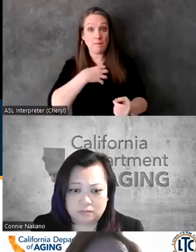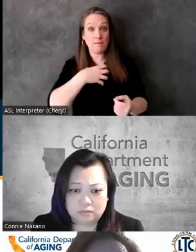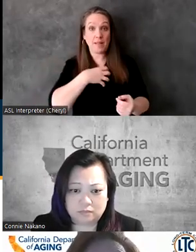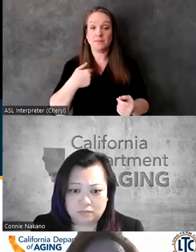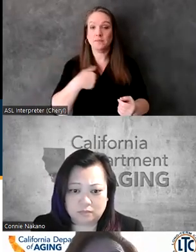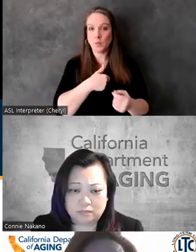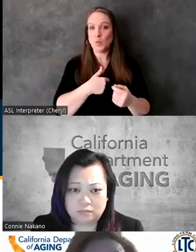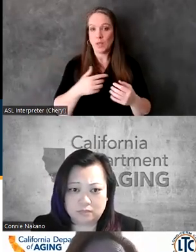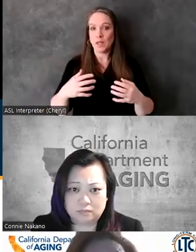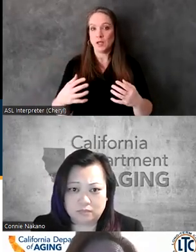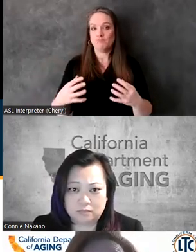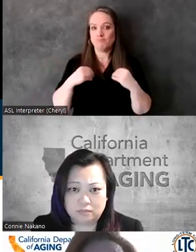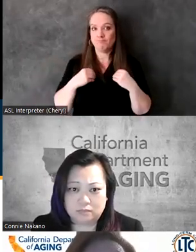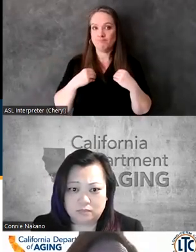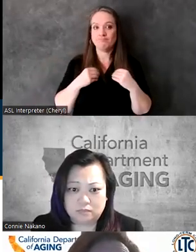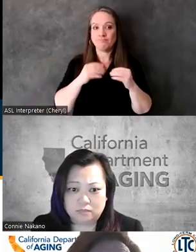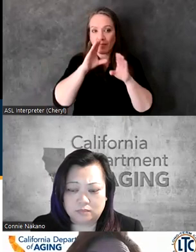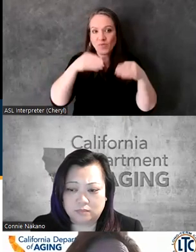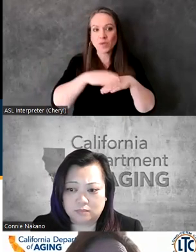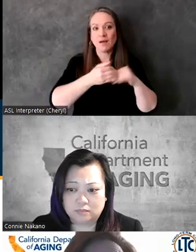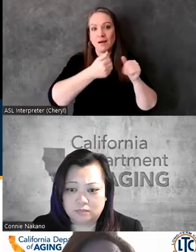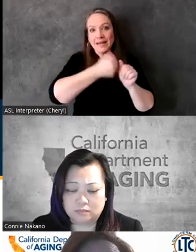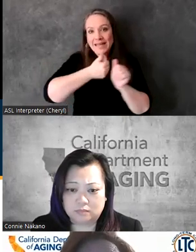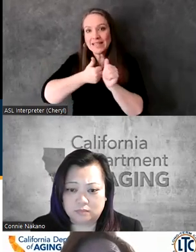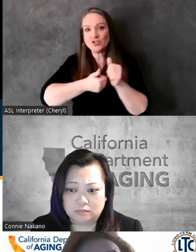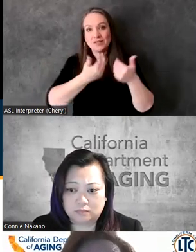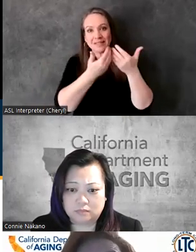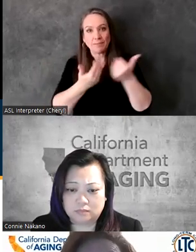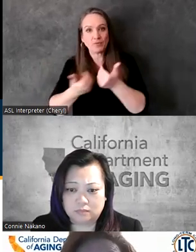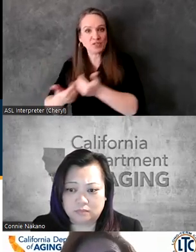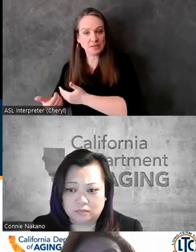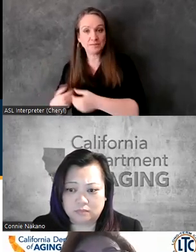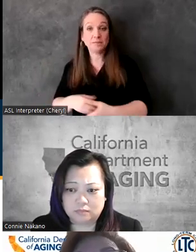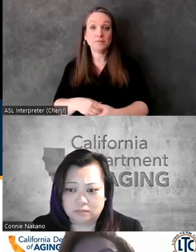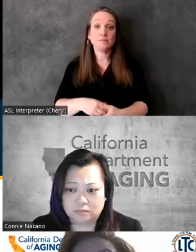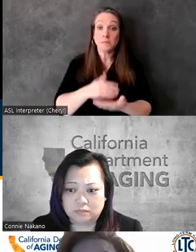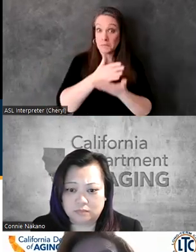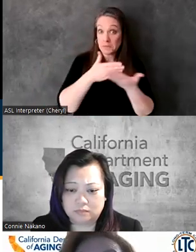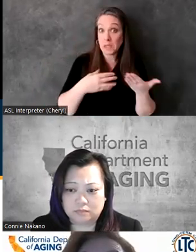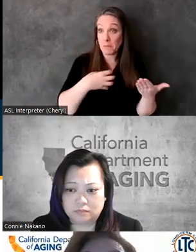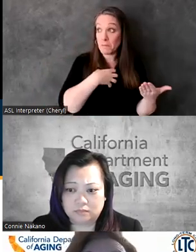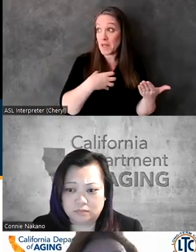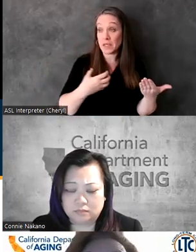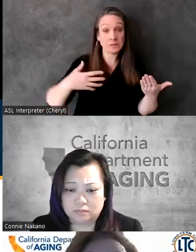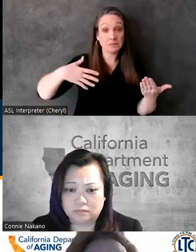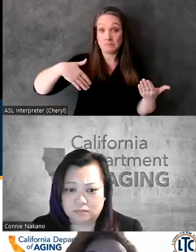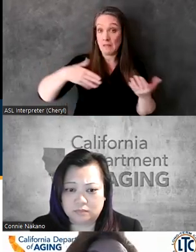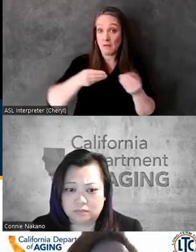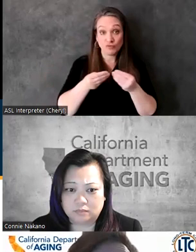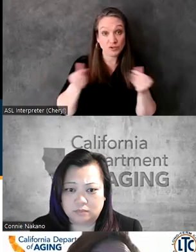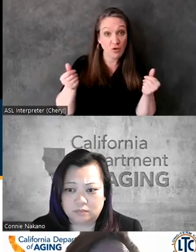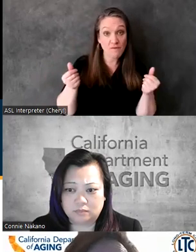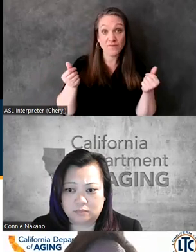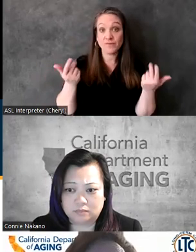work on each one of them individually. And then some of them, as I mentioned, may be unresolved, and they may not